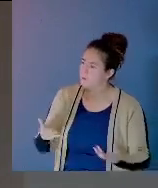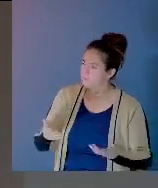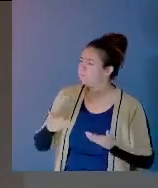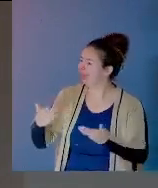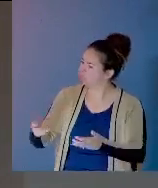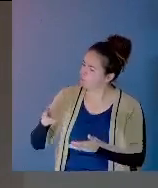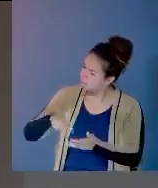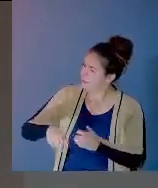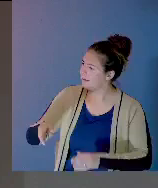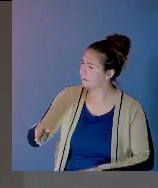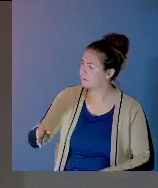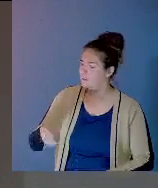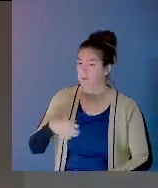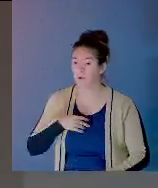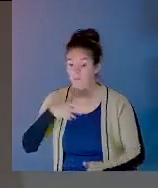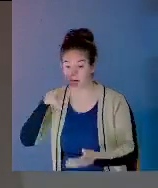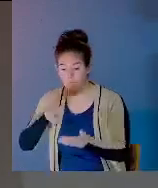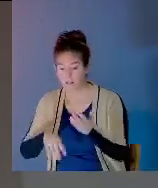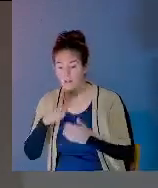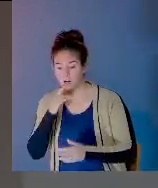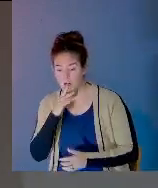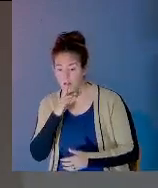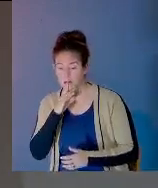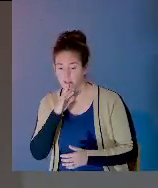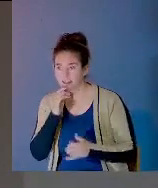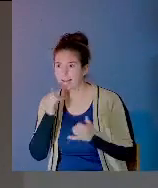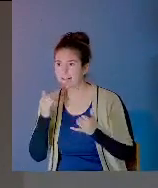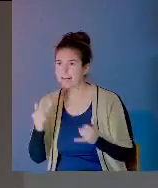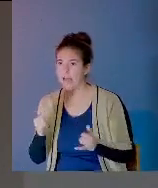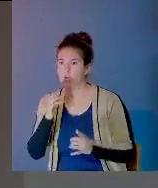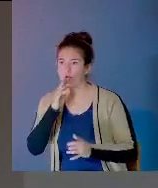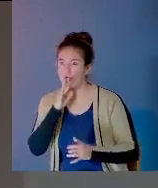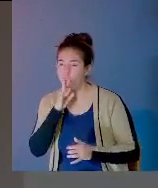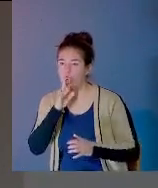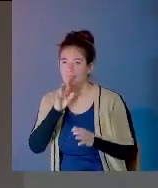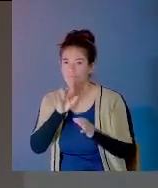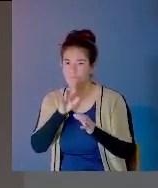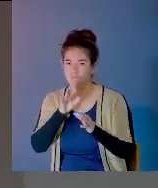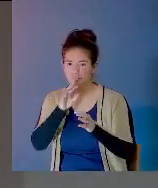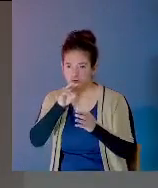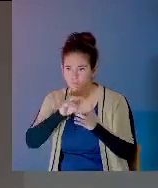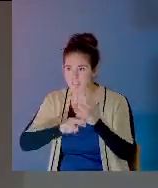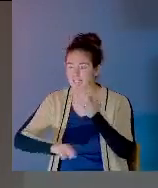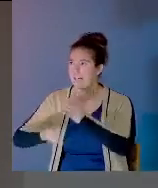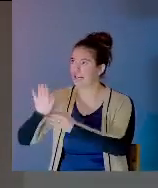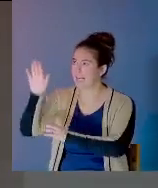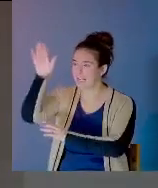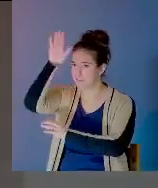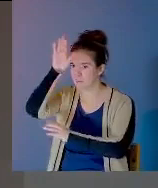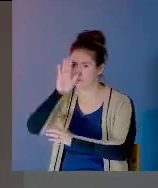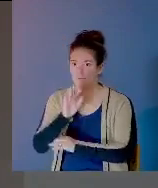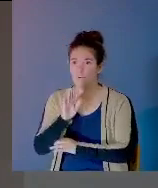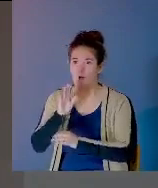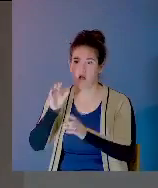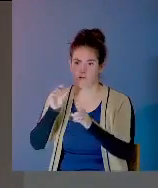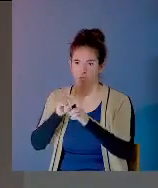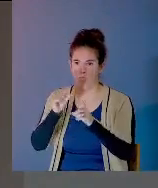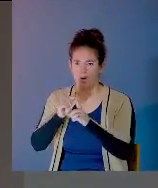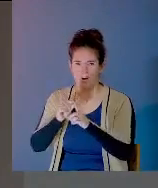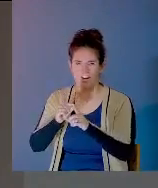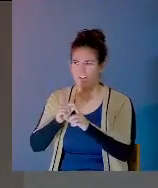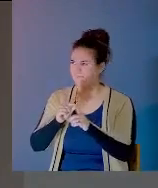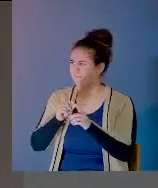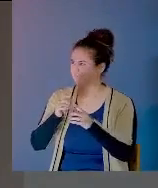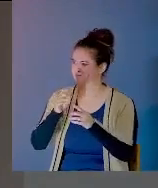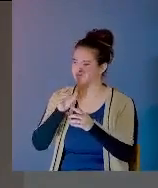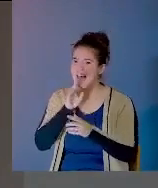peers. And they're, what does it mean? Ask him. And before you know it, the word of God is there in their hearts,